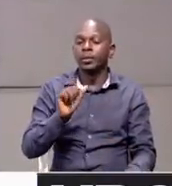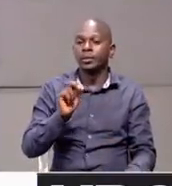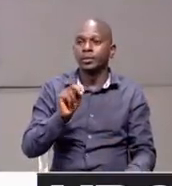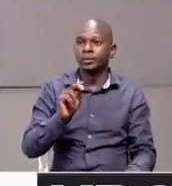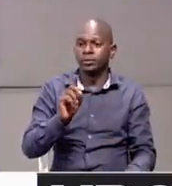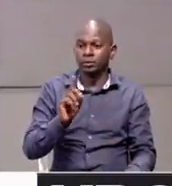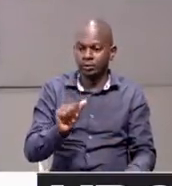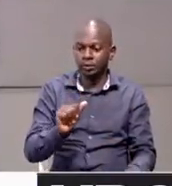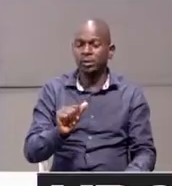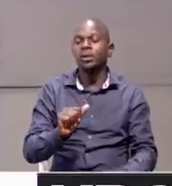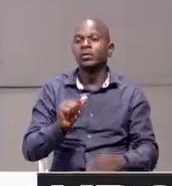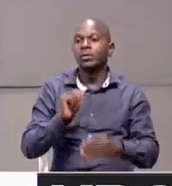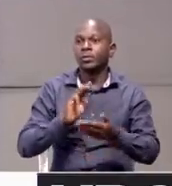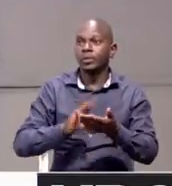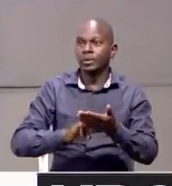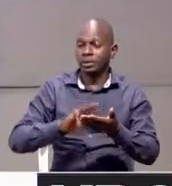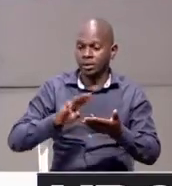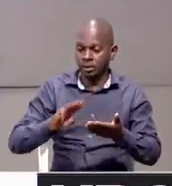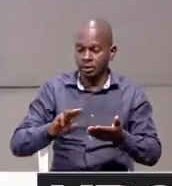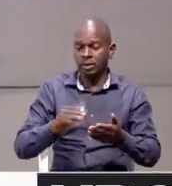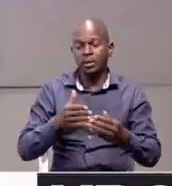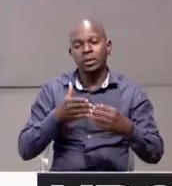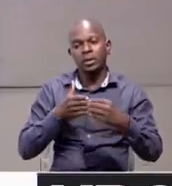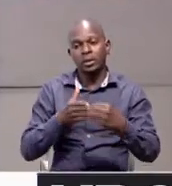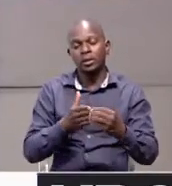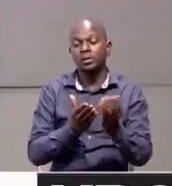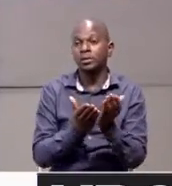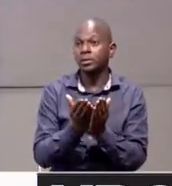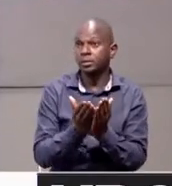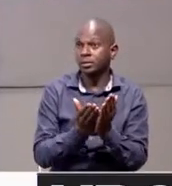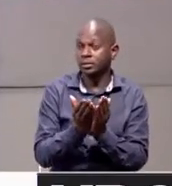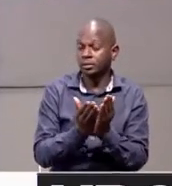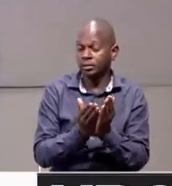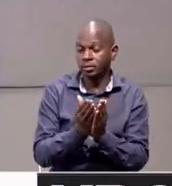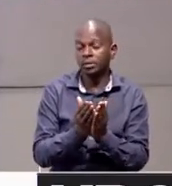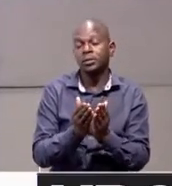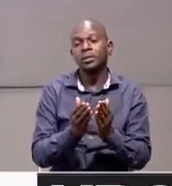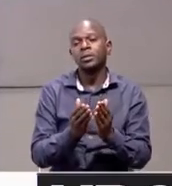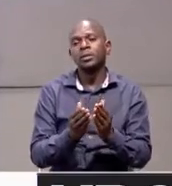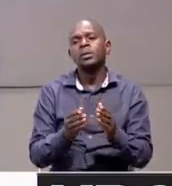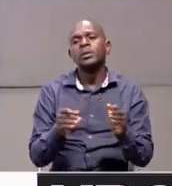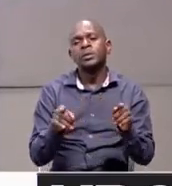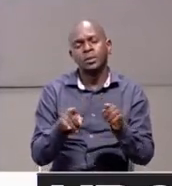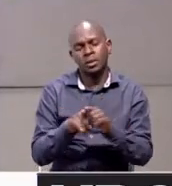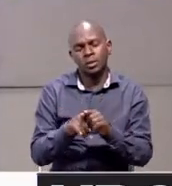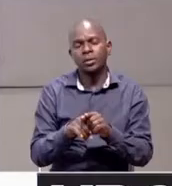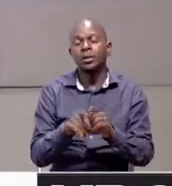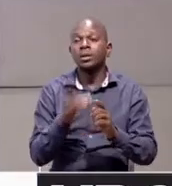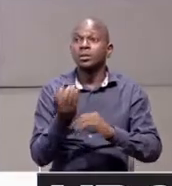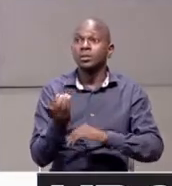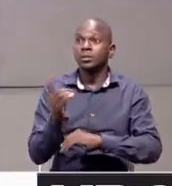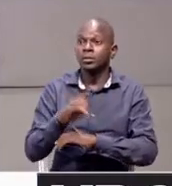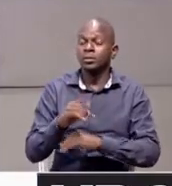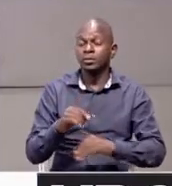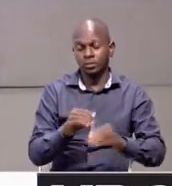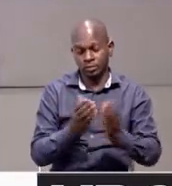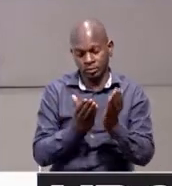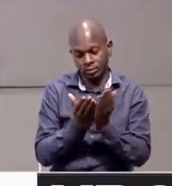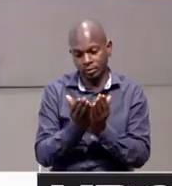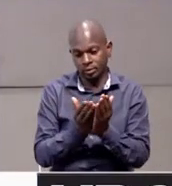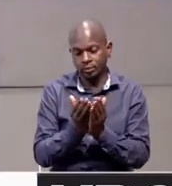from Masaka Diocese led us in the sacrifice of Mass, and it also coincided with the Day of Divine